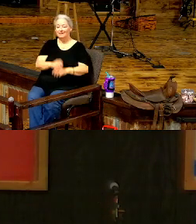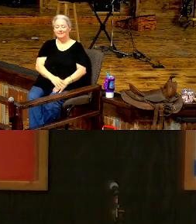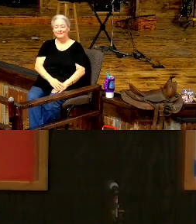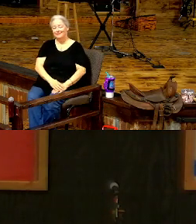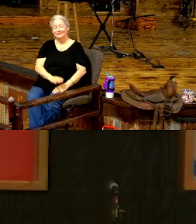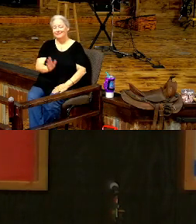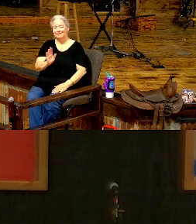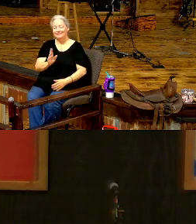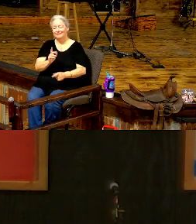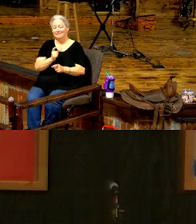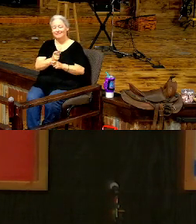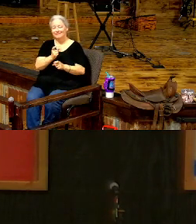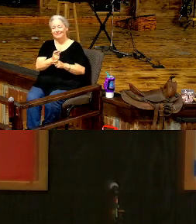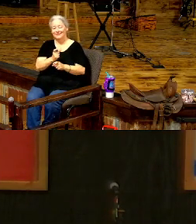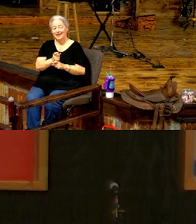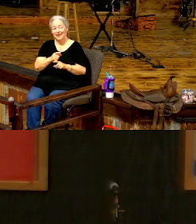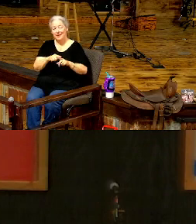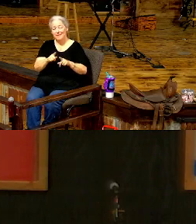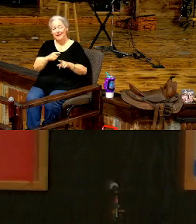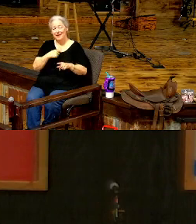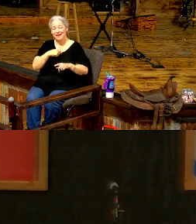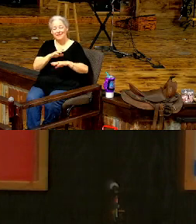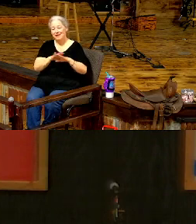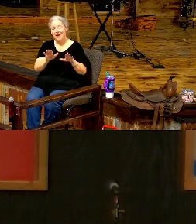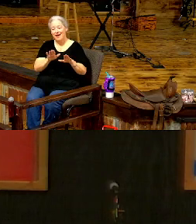I'm just kidding, but I'm not.